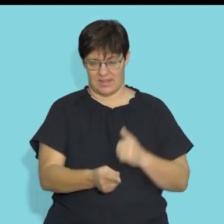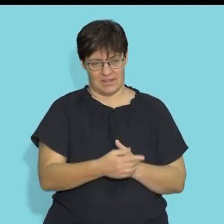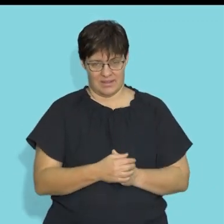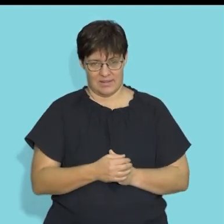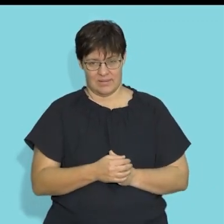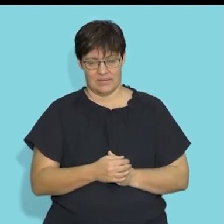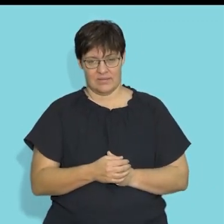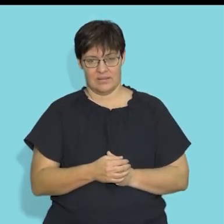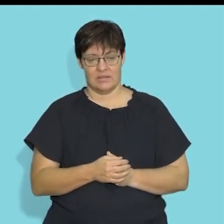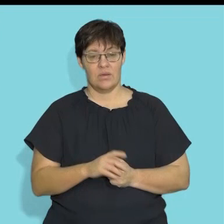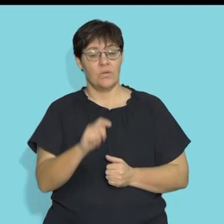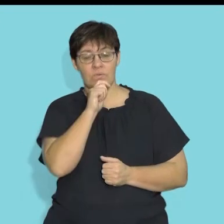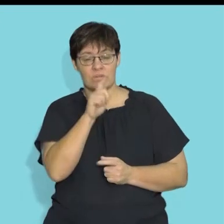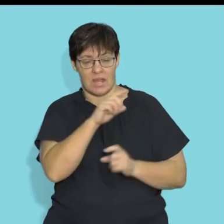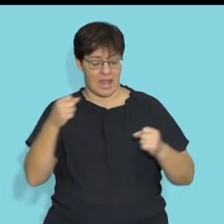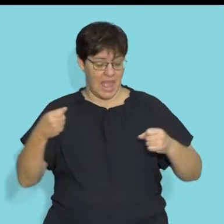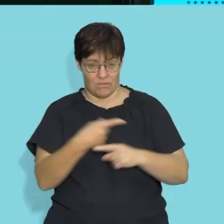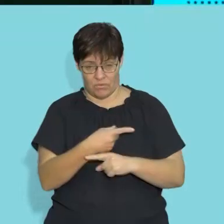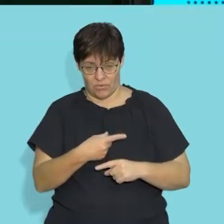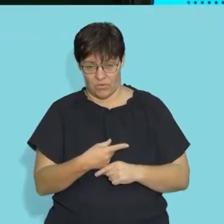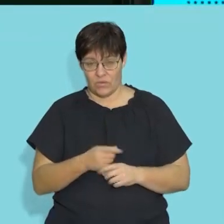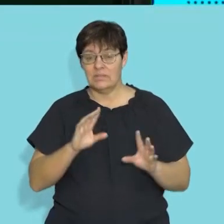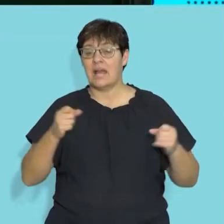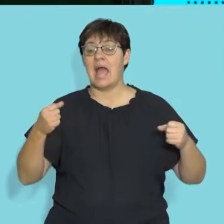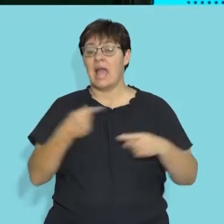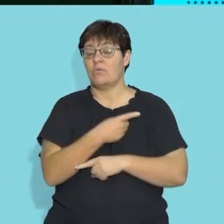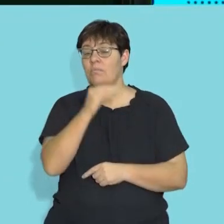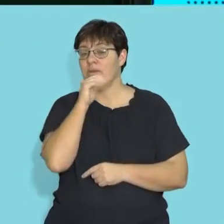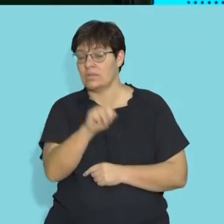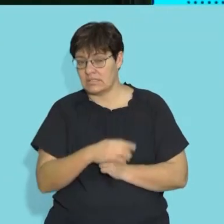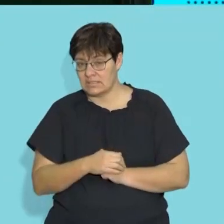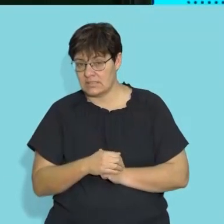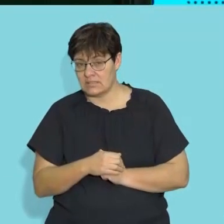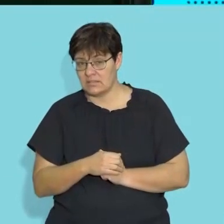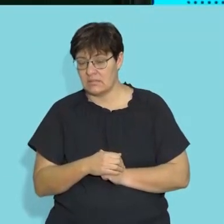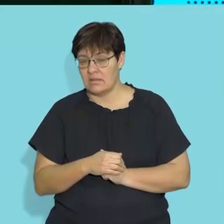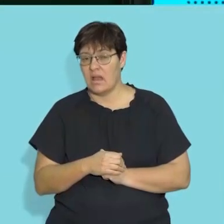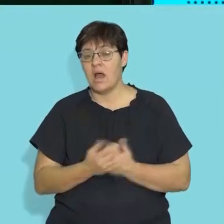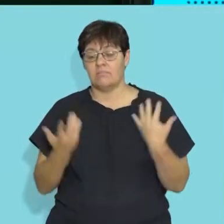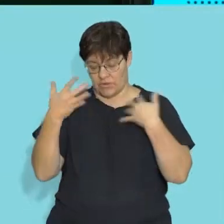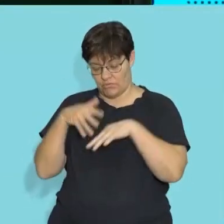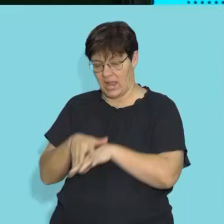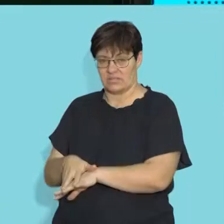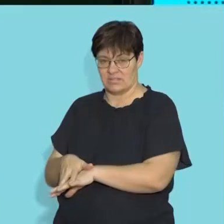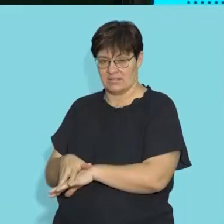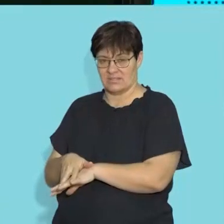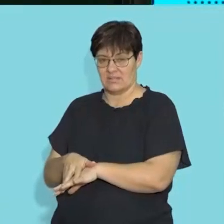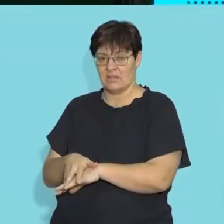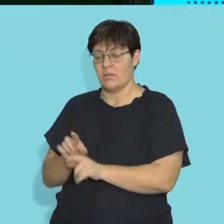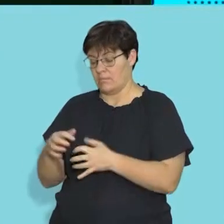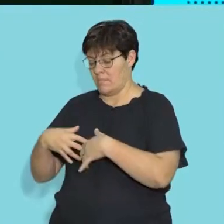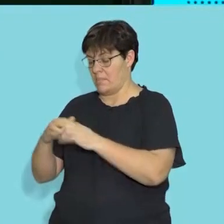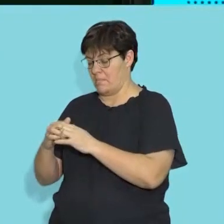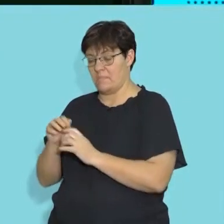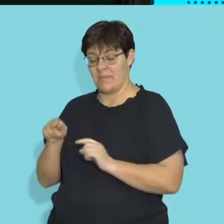And remember, we use the double arrows. The double arrows meaning there is a reaction where the reactants convert